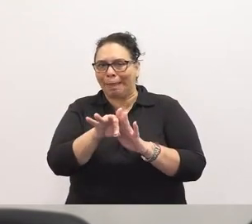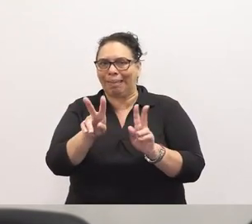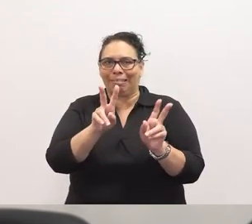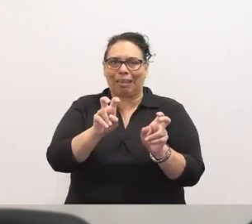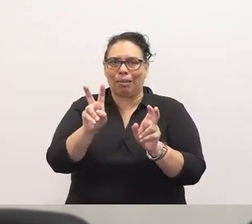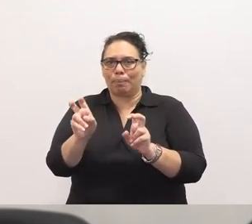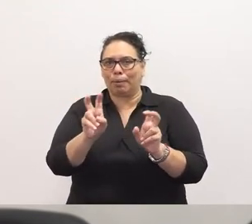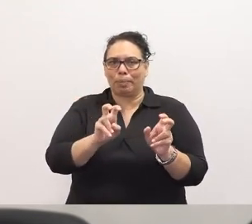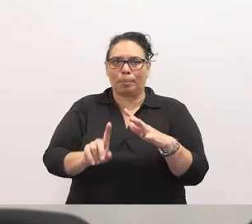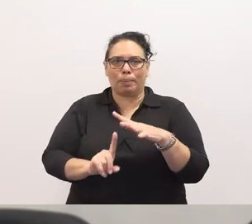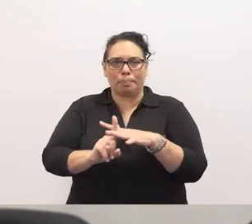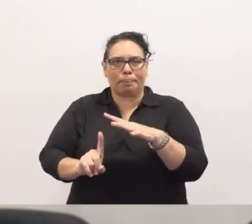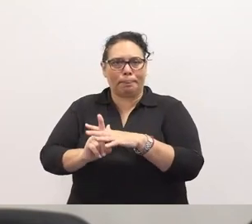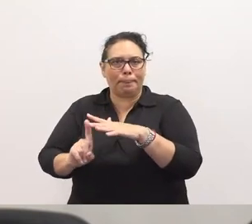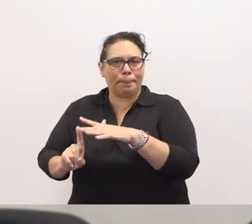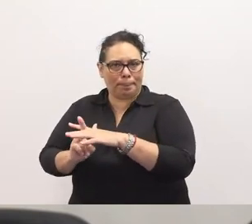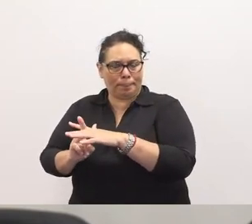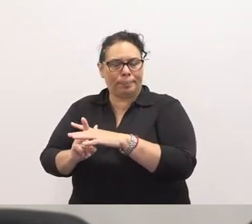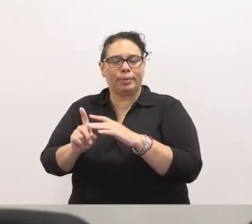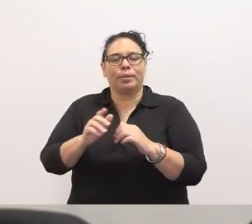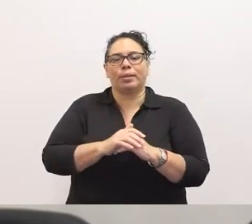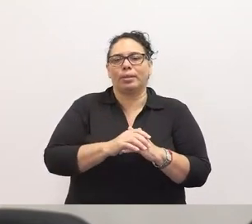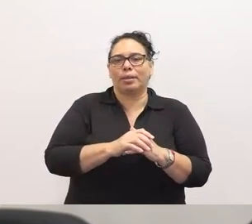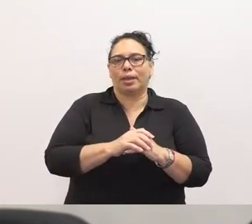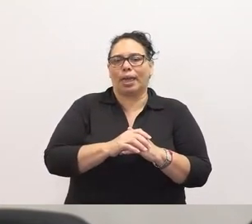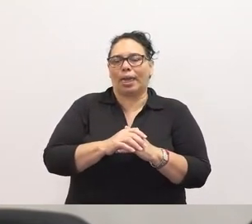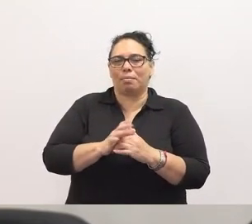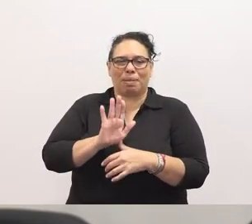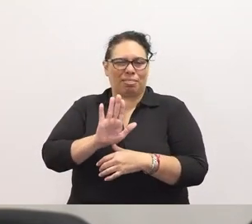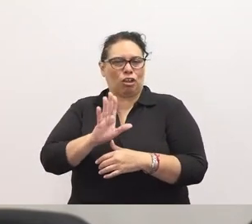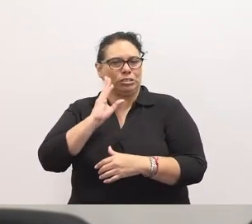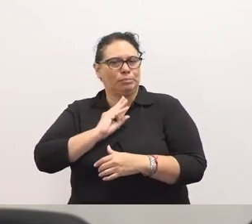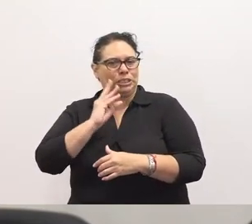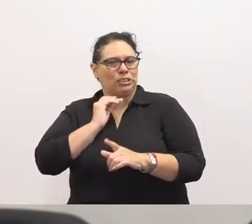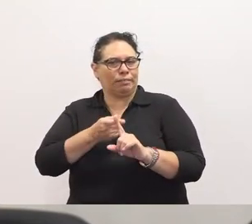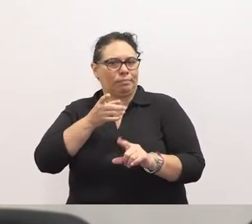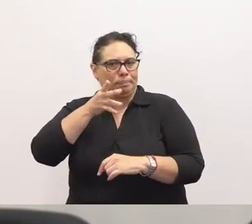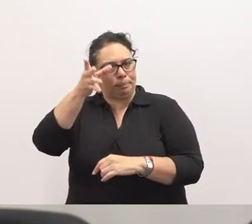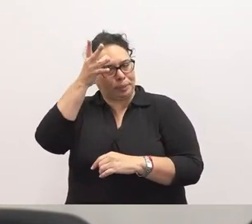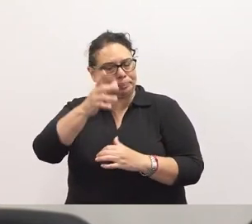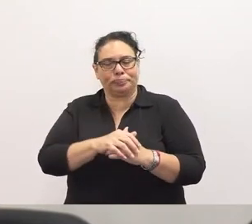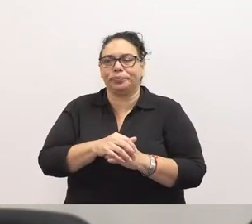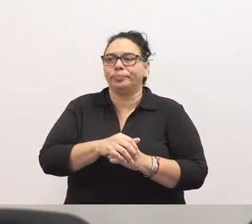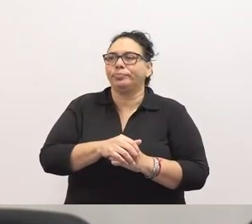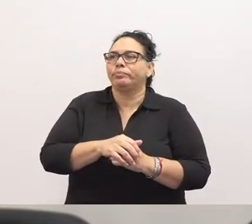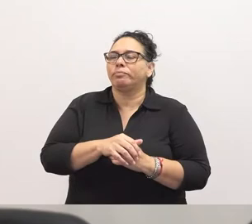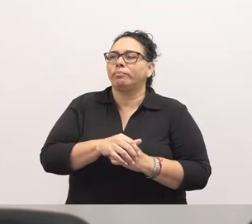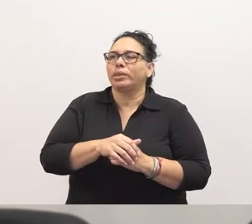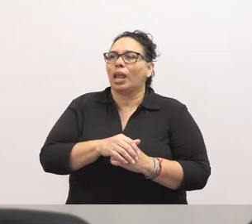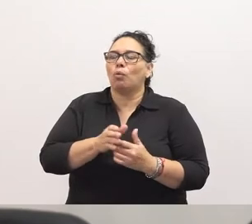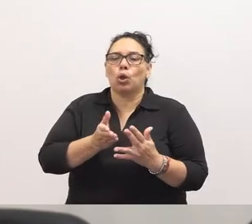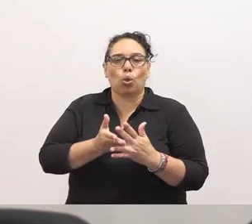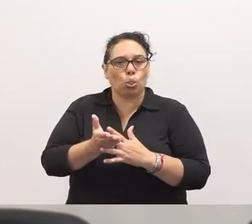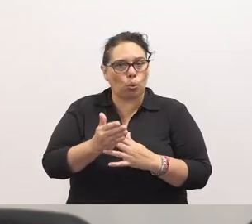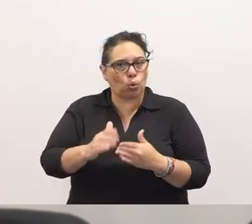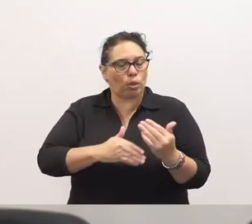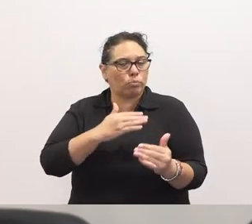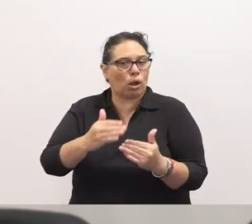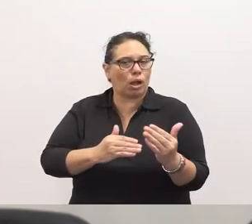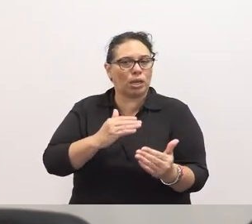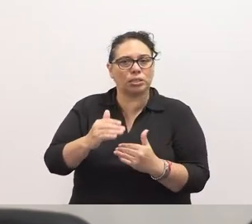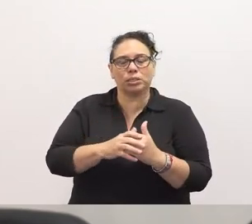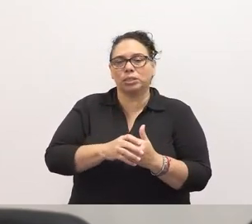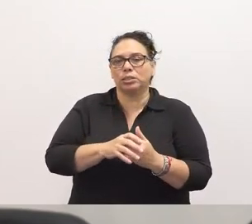up and their recommendations or their experiences. And then we go through the process of looking for